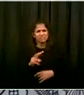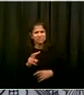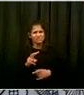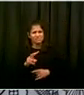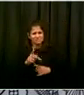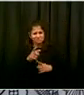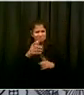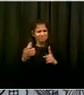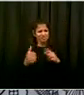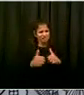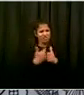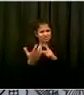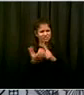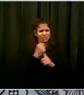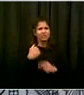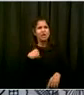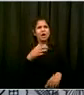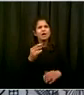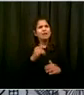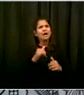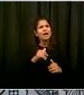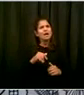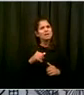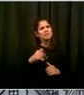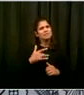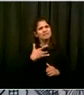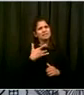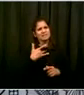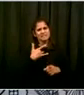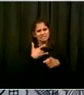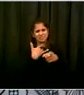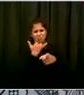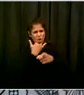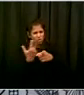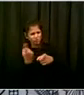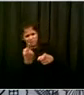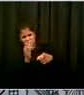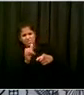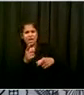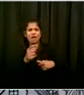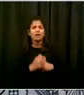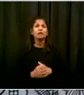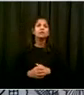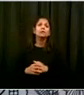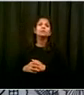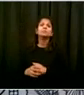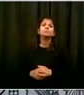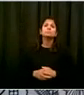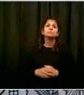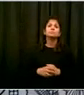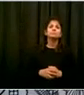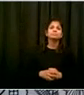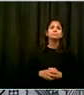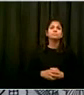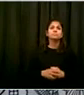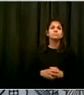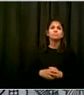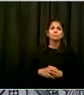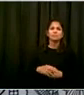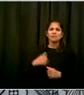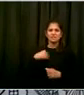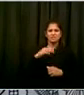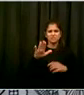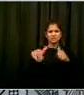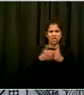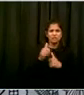it the police now? We're going to be using all agencies because of the magnitude of the area we have to cover. Sheriff's Office, Office